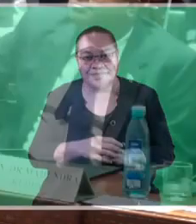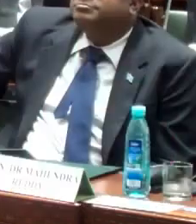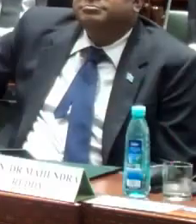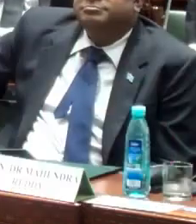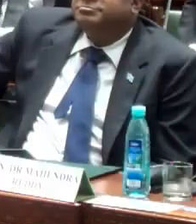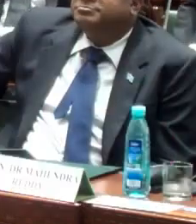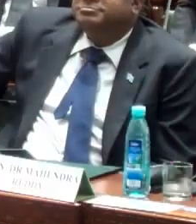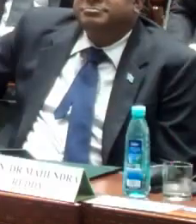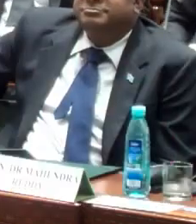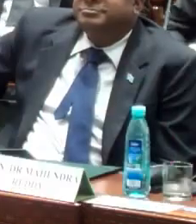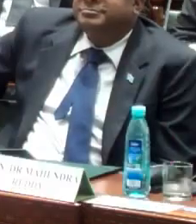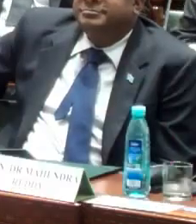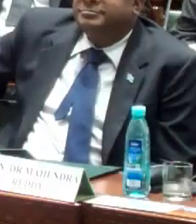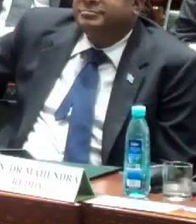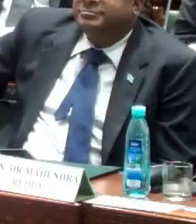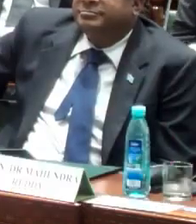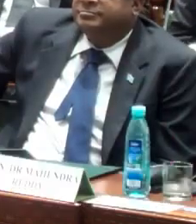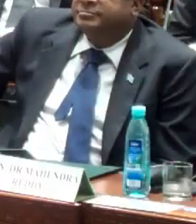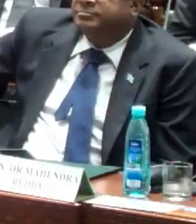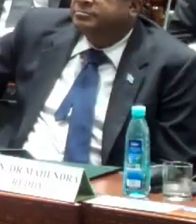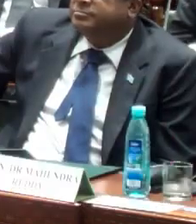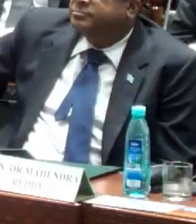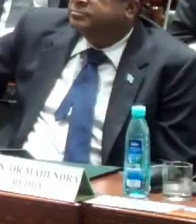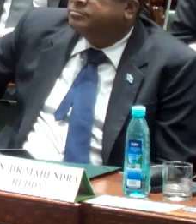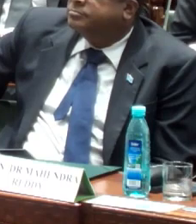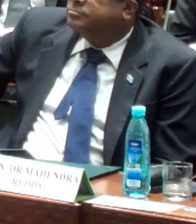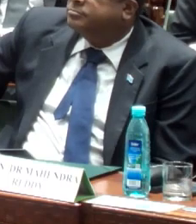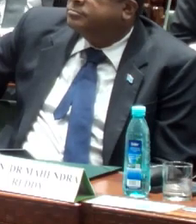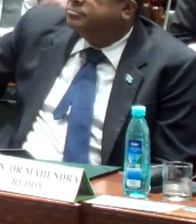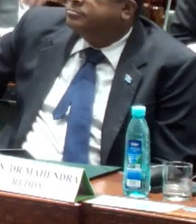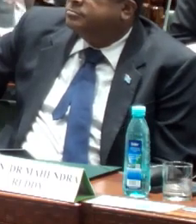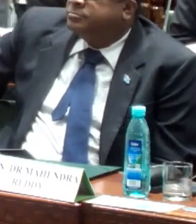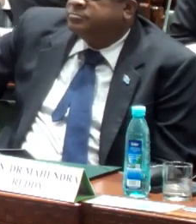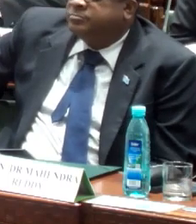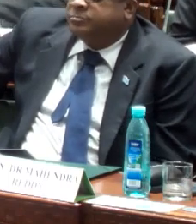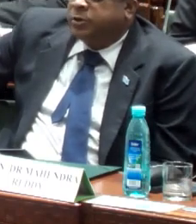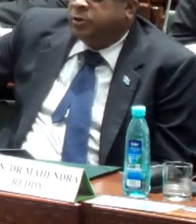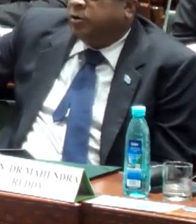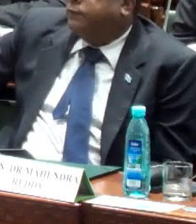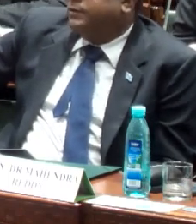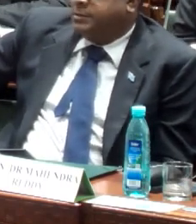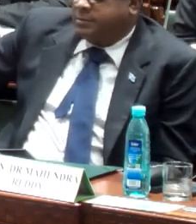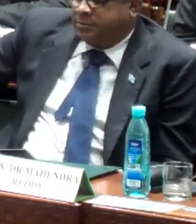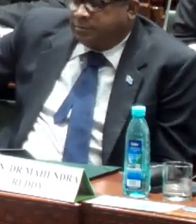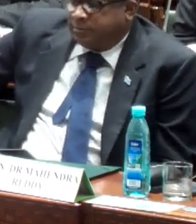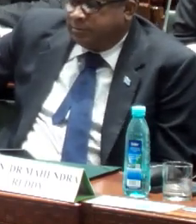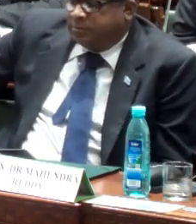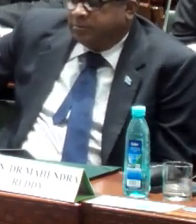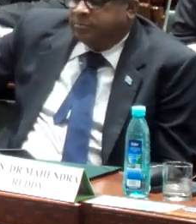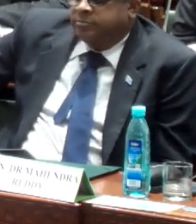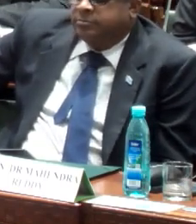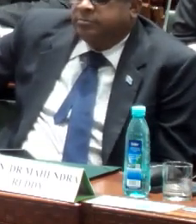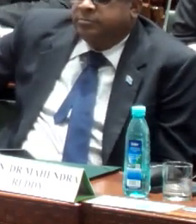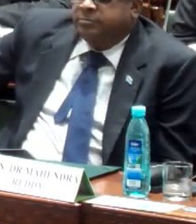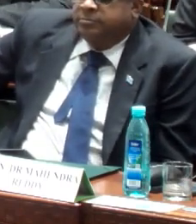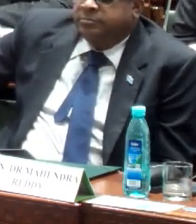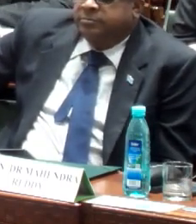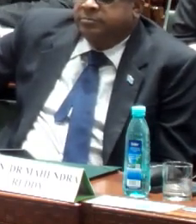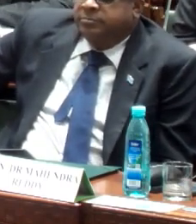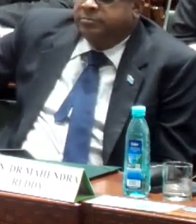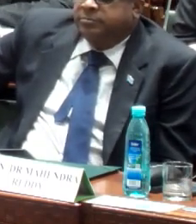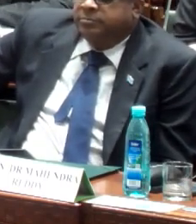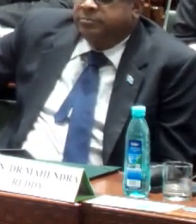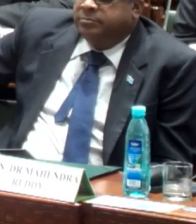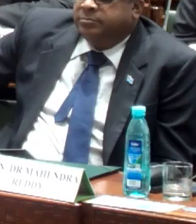I believe that porn is bad, as most of us, I'd like to think, do. And bad is too mild a word. Porn